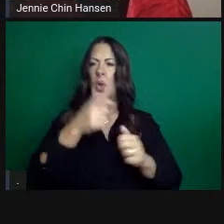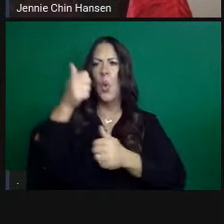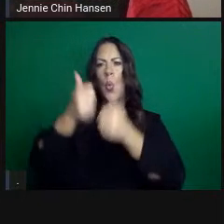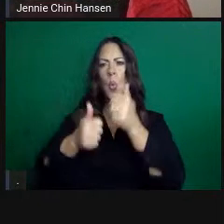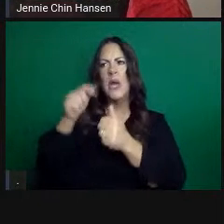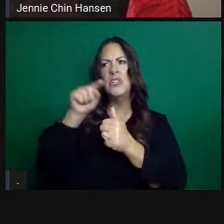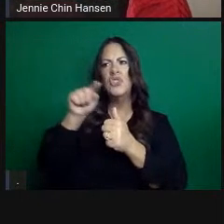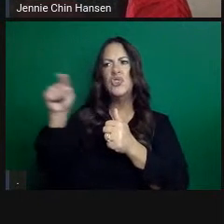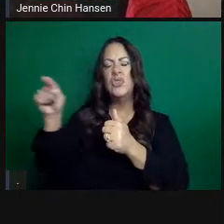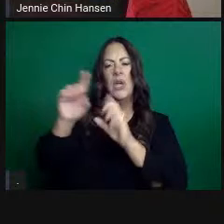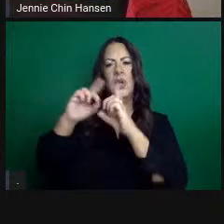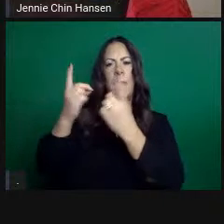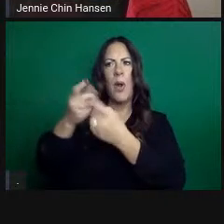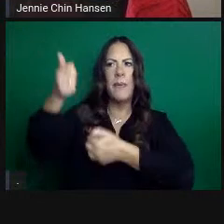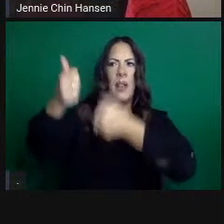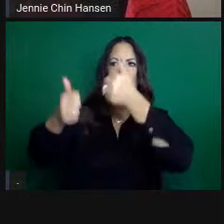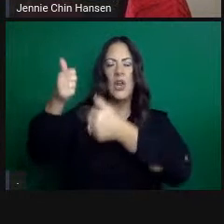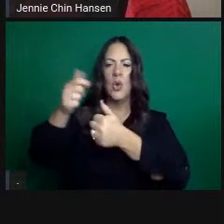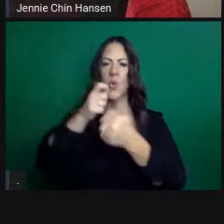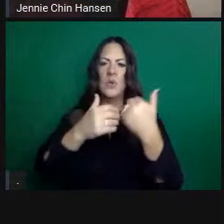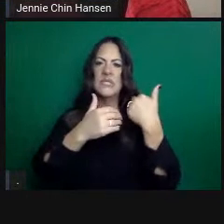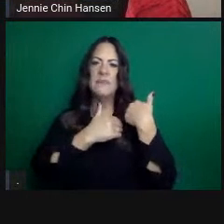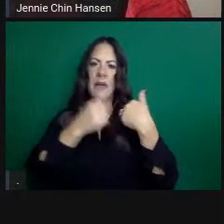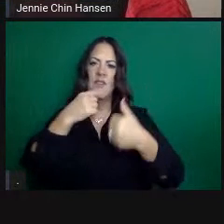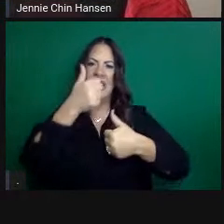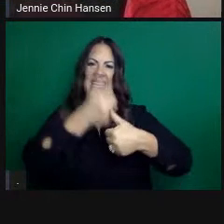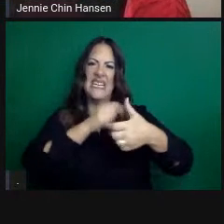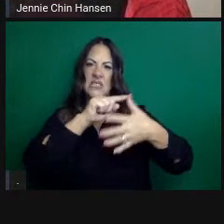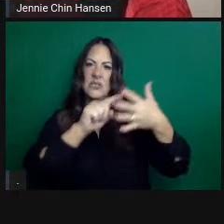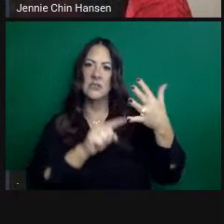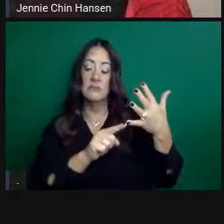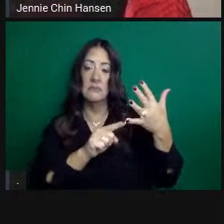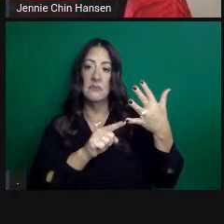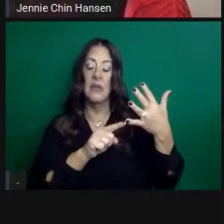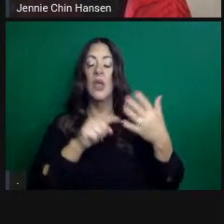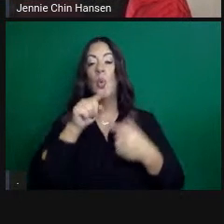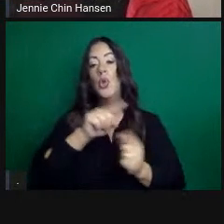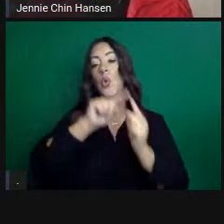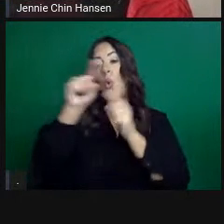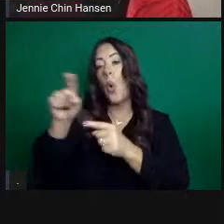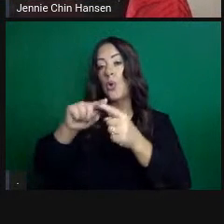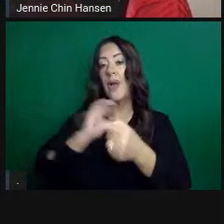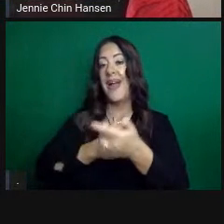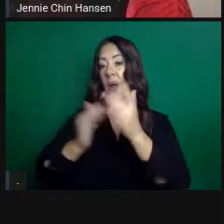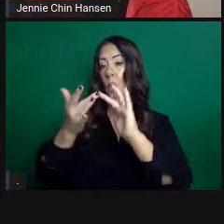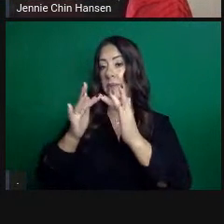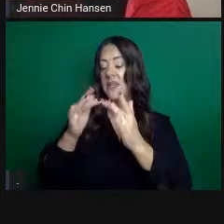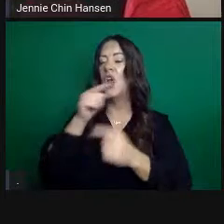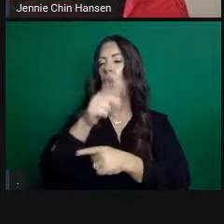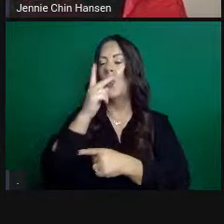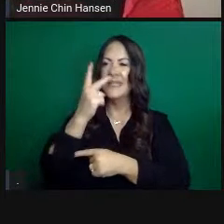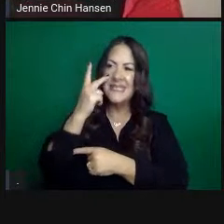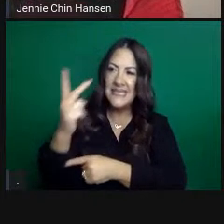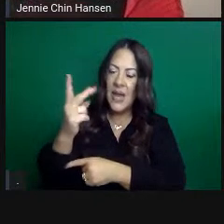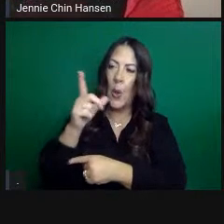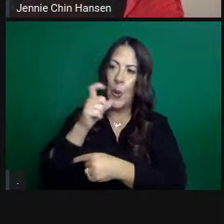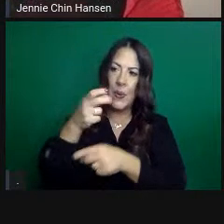them. And this will show up in our data dashboard that you'll hear for accountability a little bit